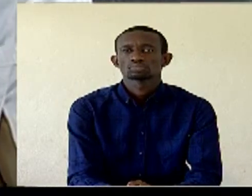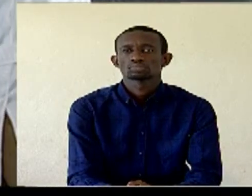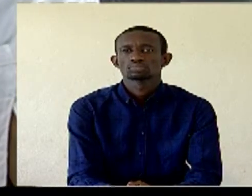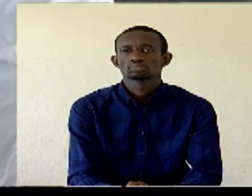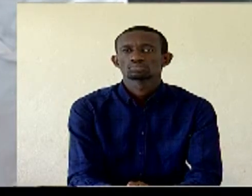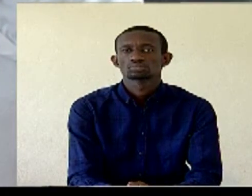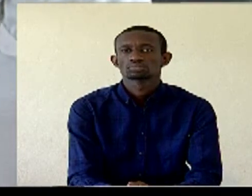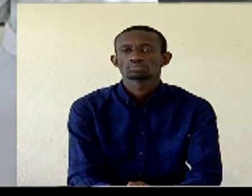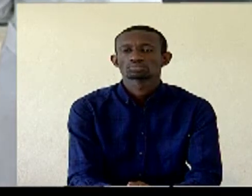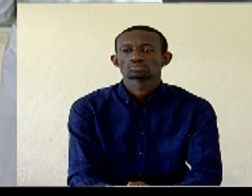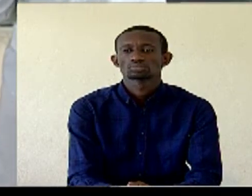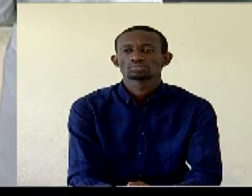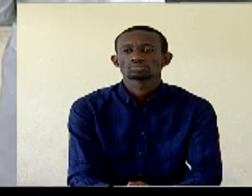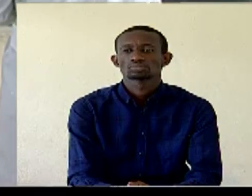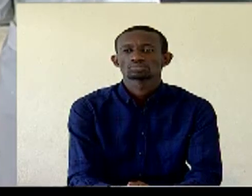and then